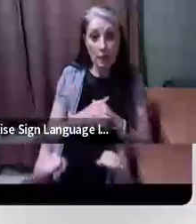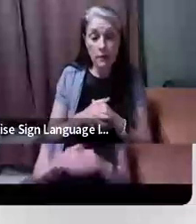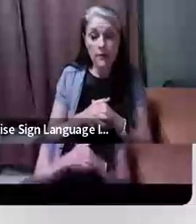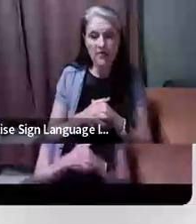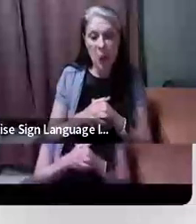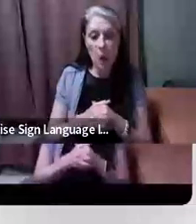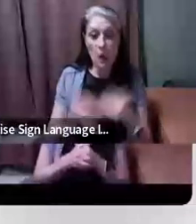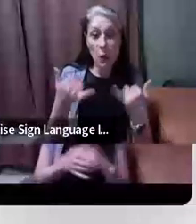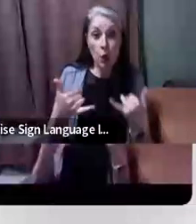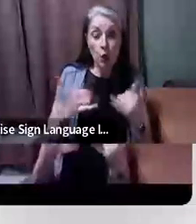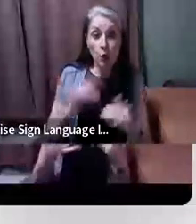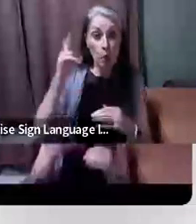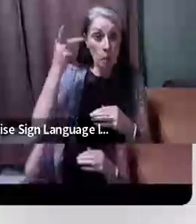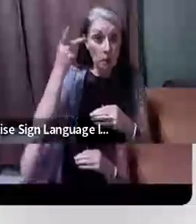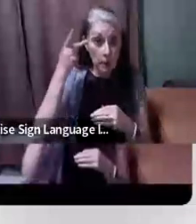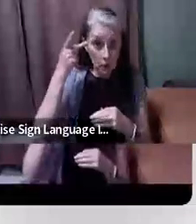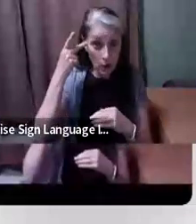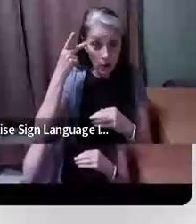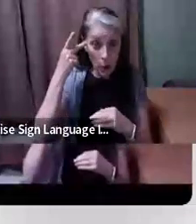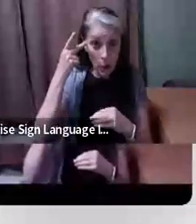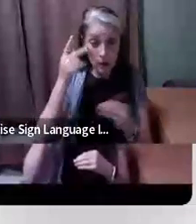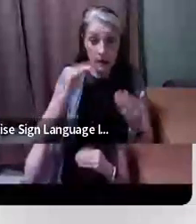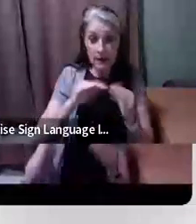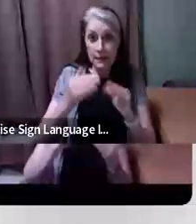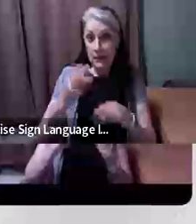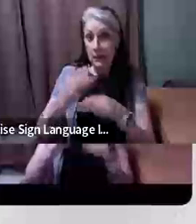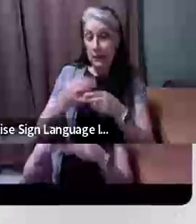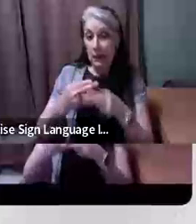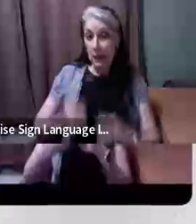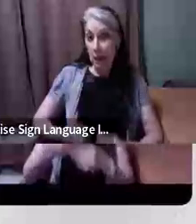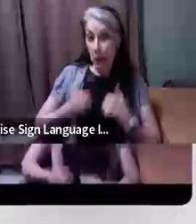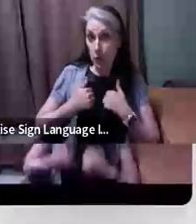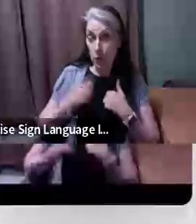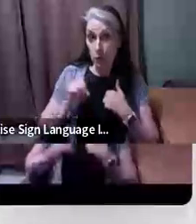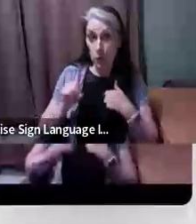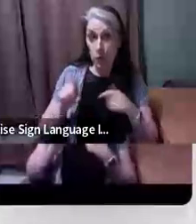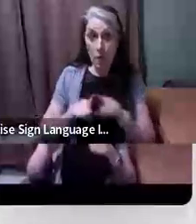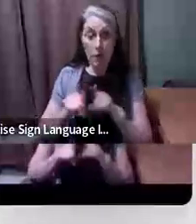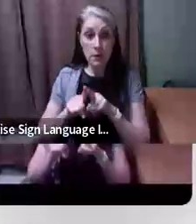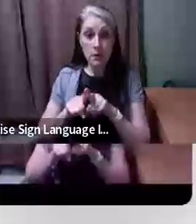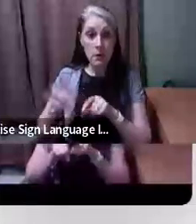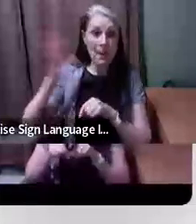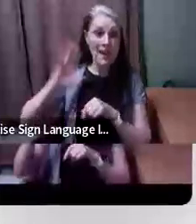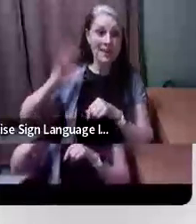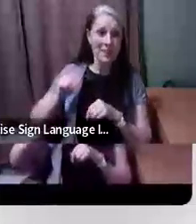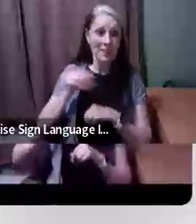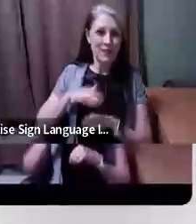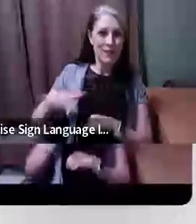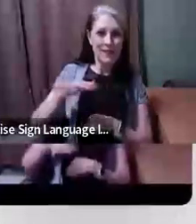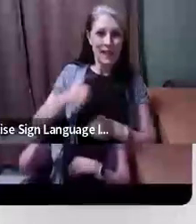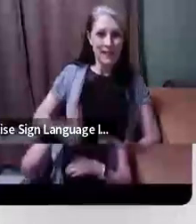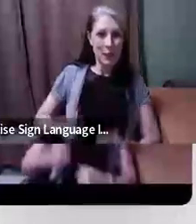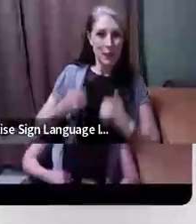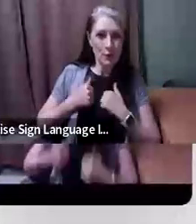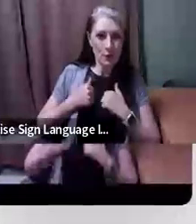the current political city name that you reside in, and then also the ancestral lands that you occupy.